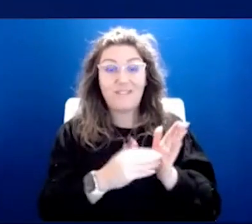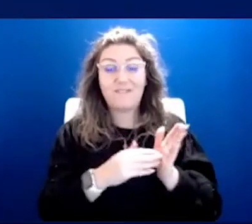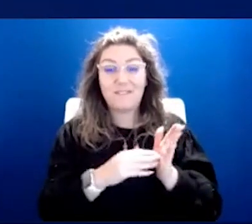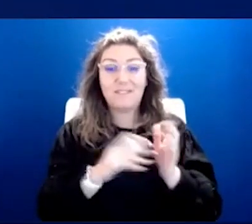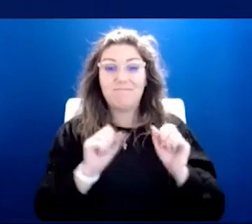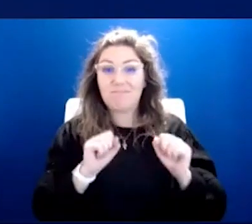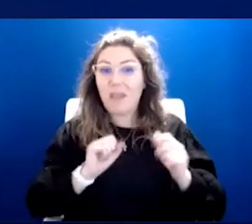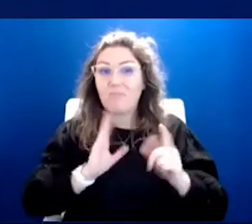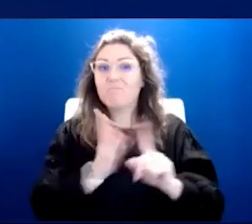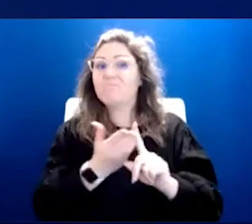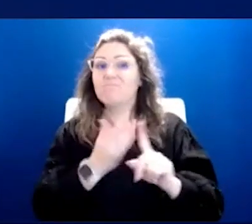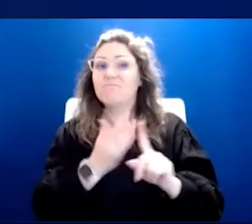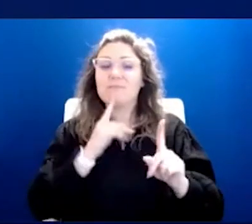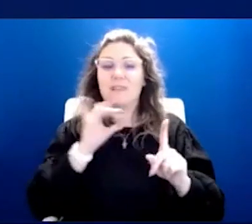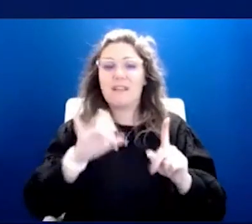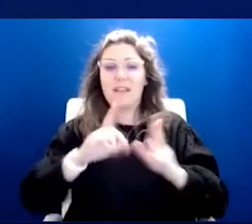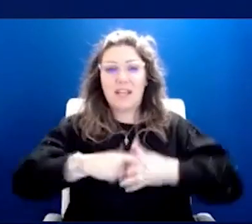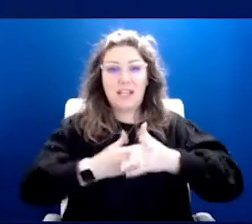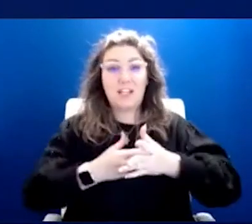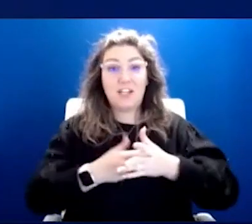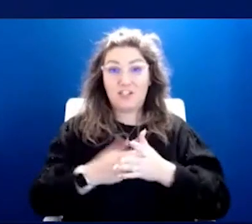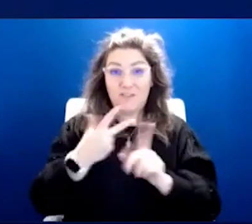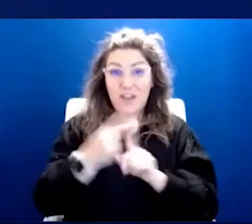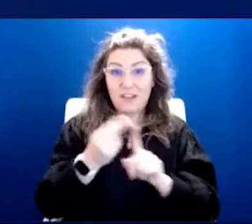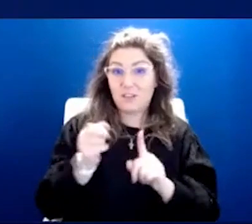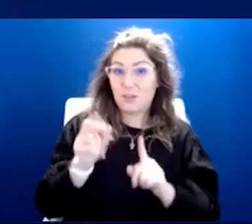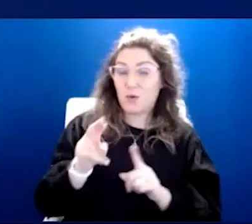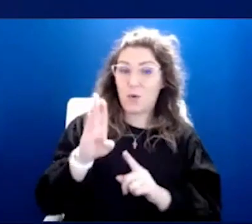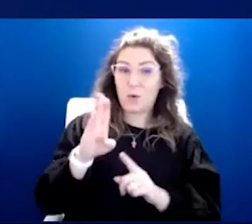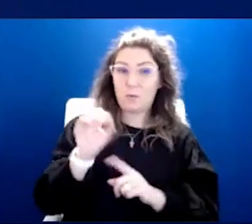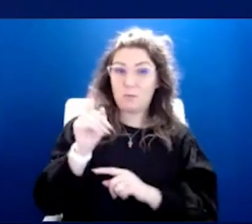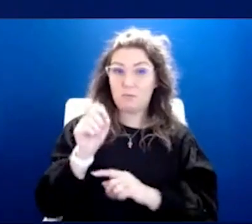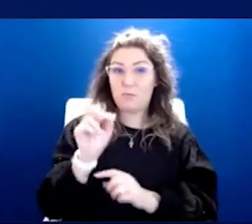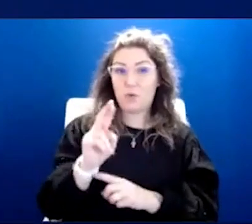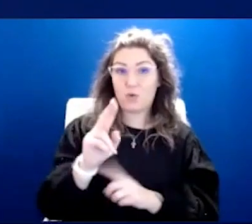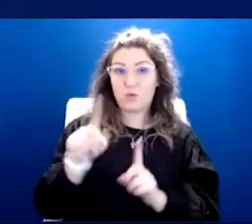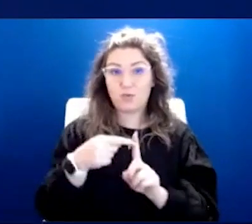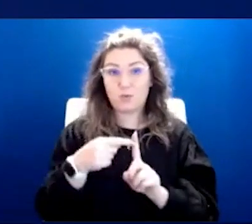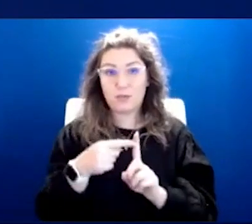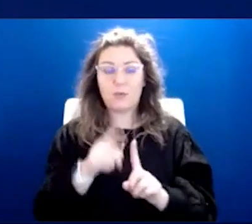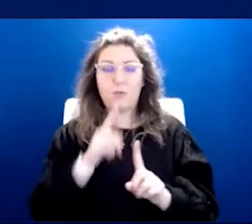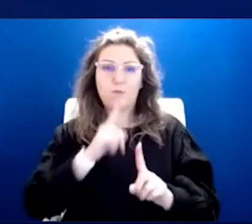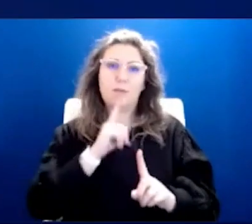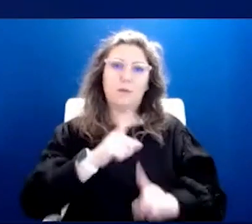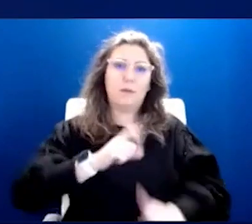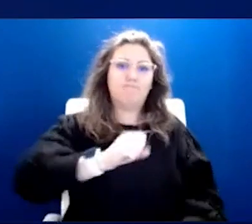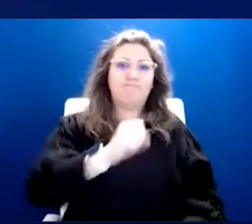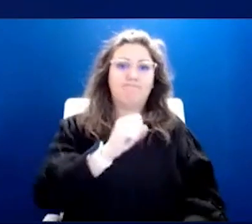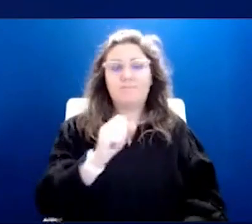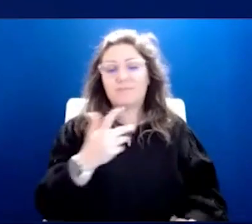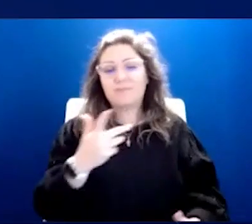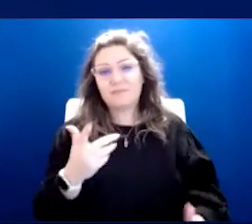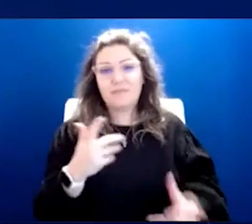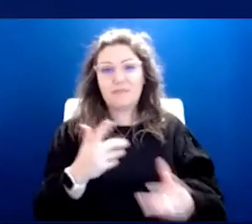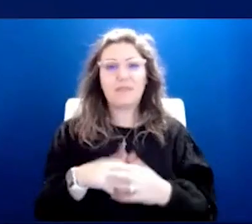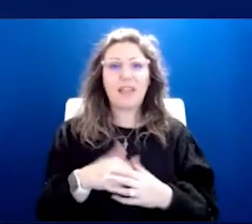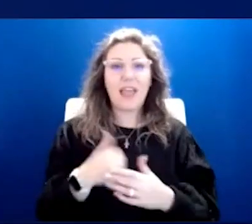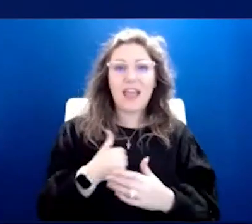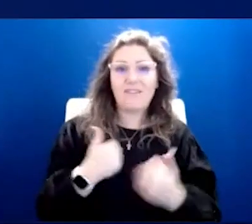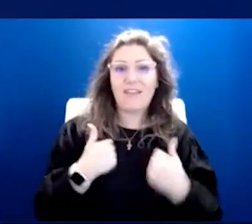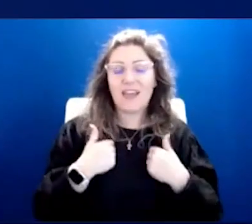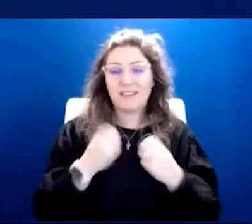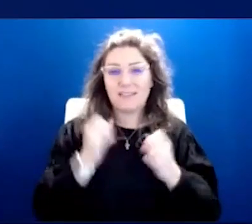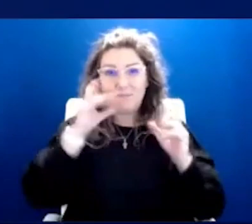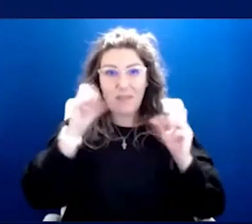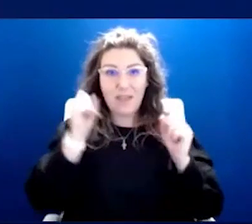that initial vaccination or that booster when they've been very resistant to it otherwise. And I've had some amazing experiences like